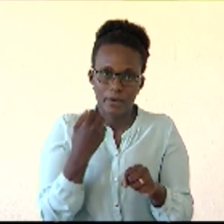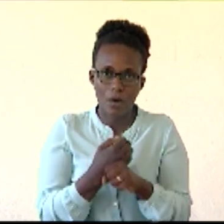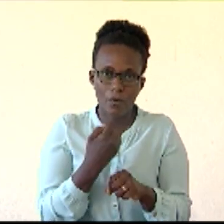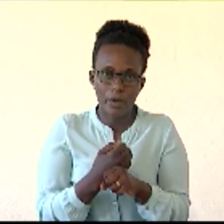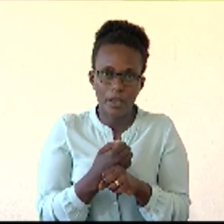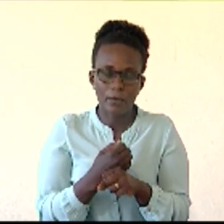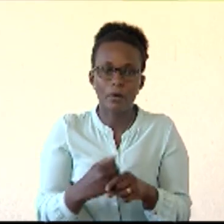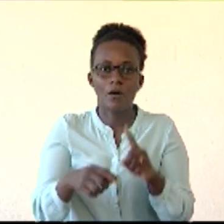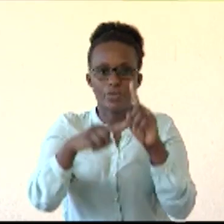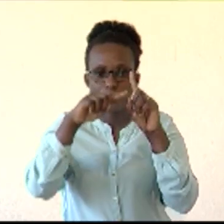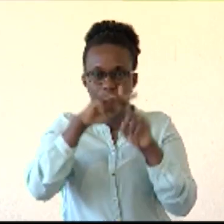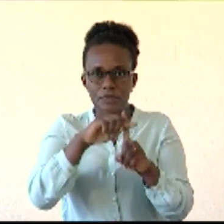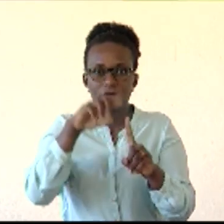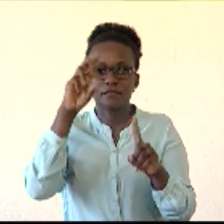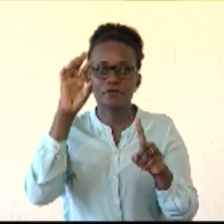made up of